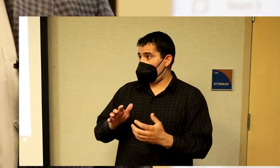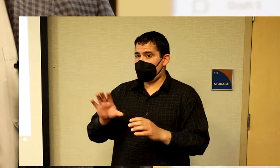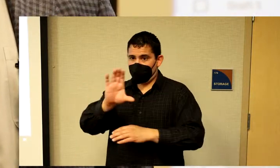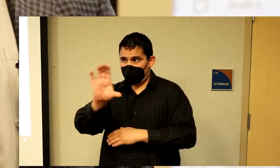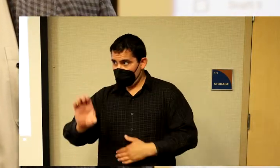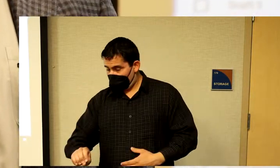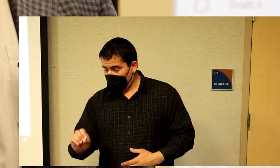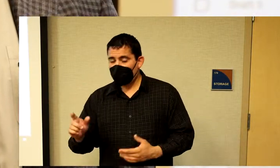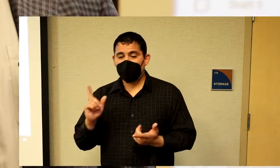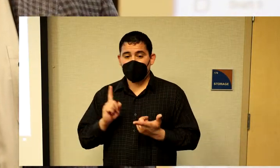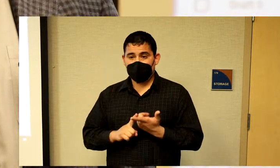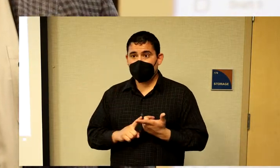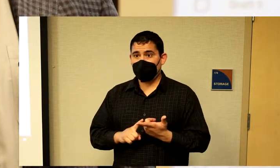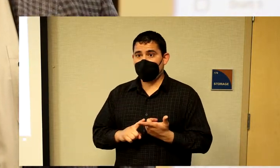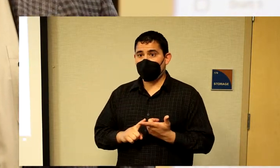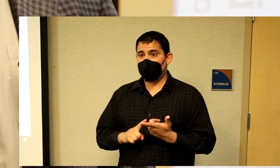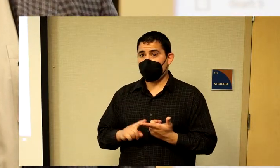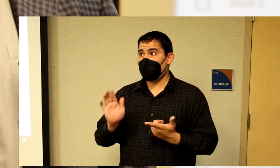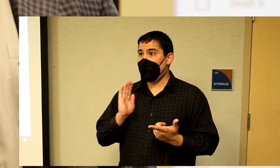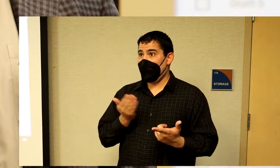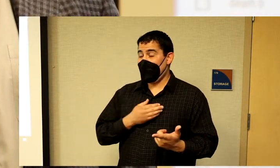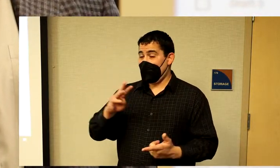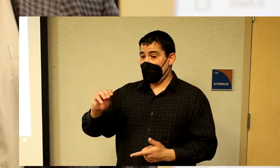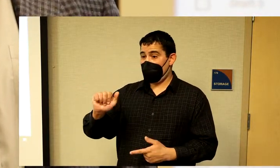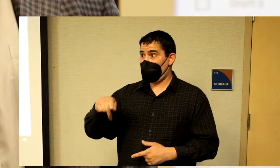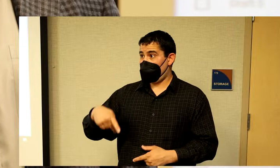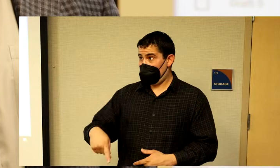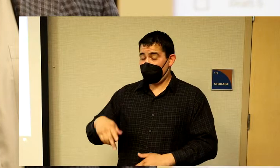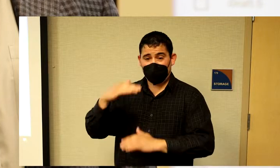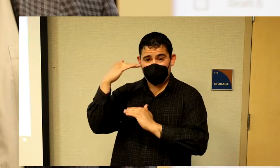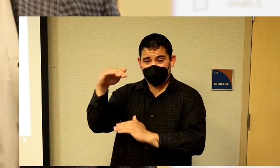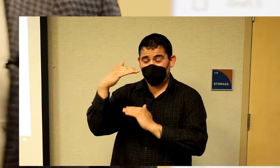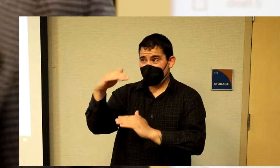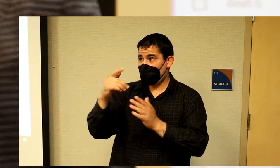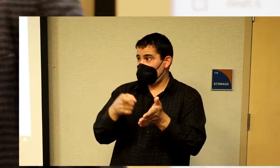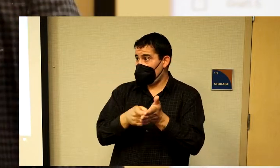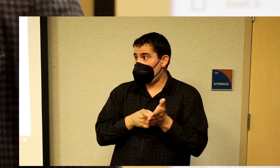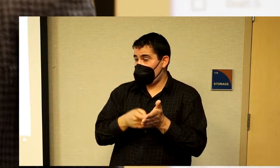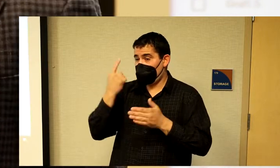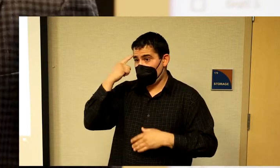meet the minimum requirements of the law.